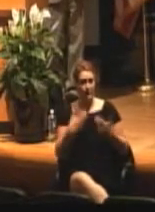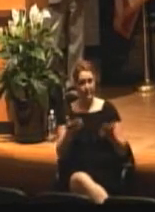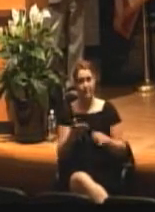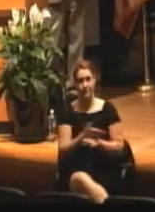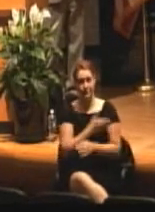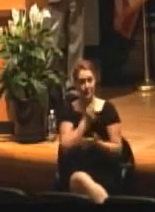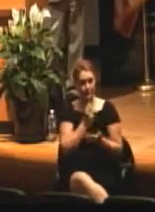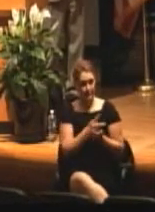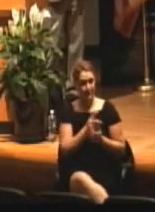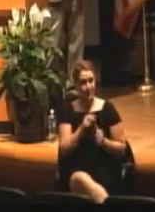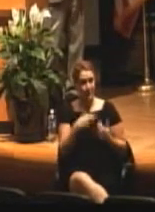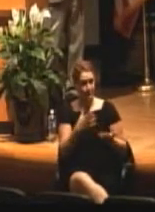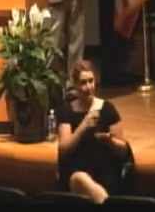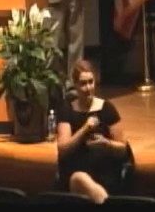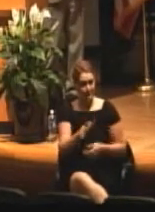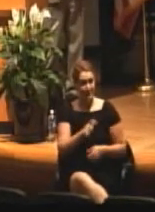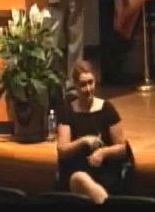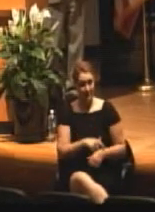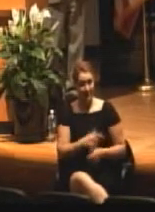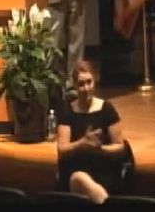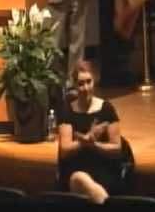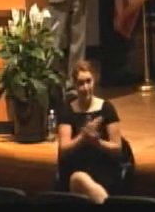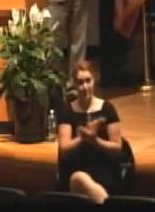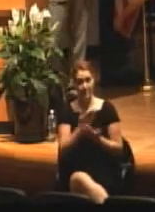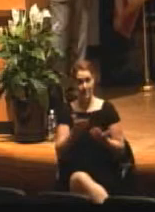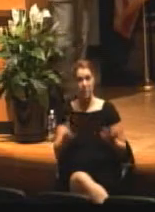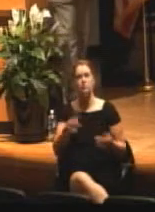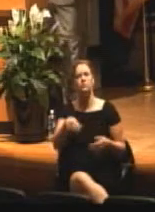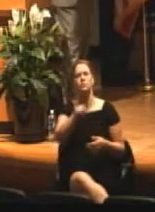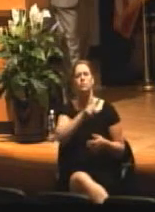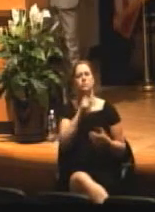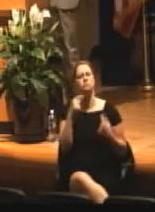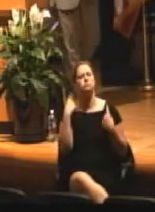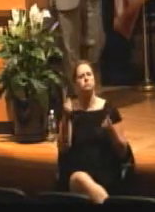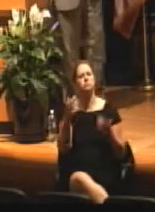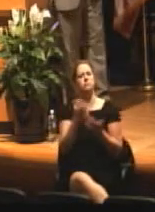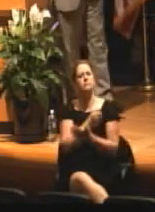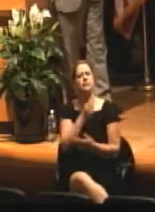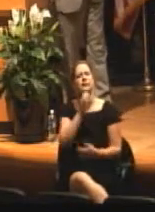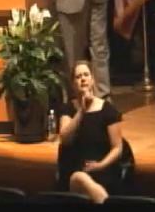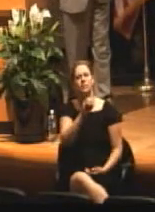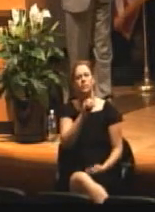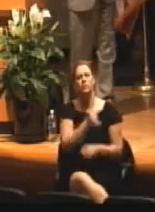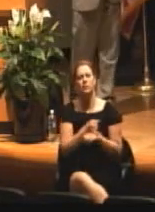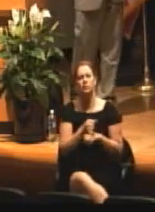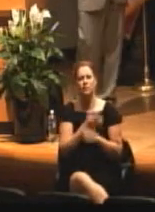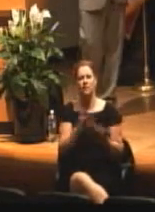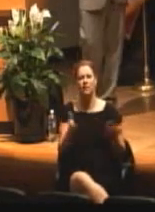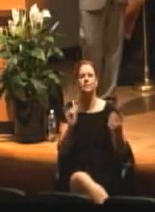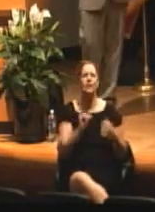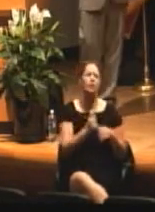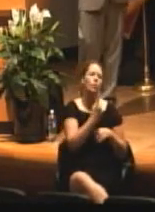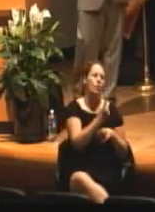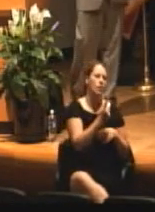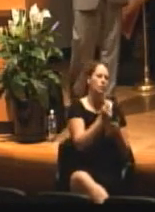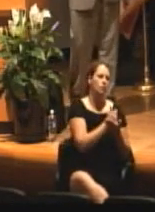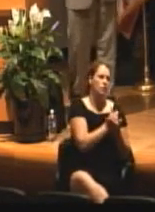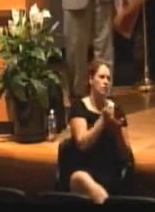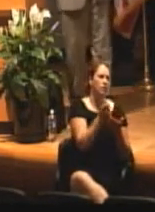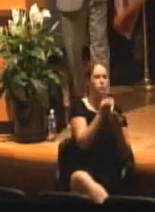things? And does anybody ever take advantage of the zero interest type things? You guys transfer credit cards from one to the other?